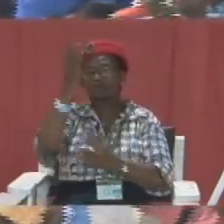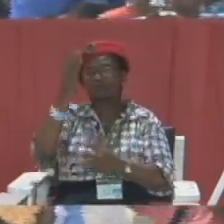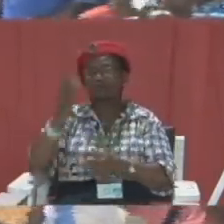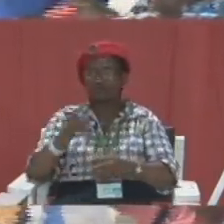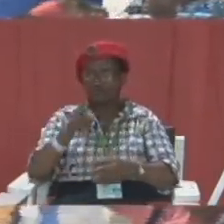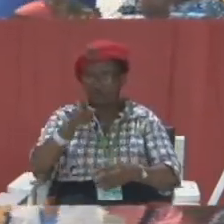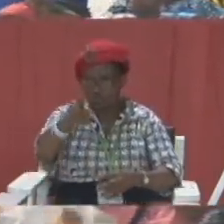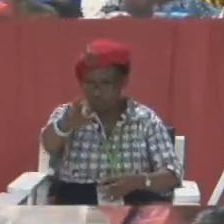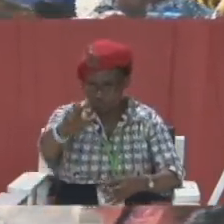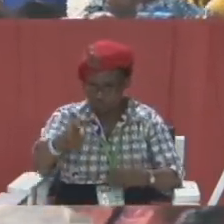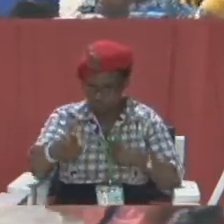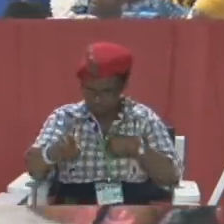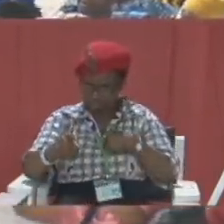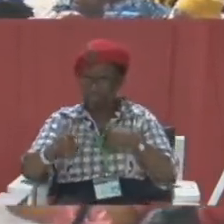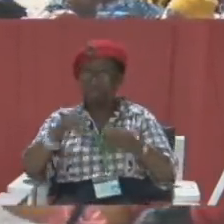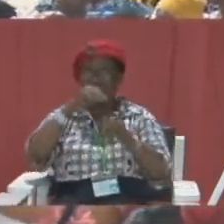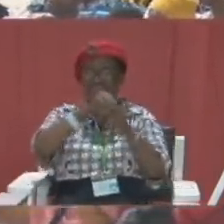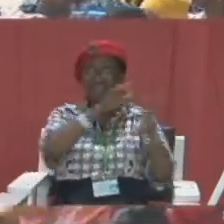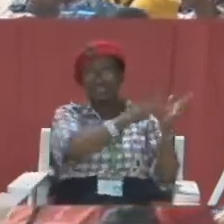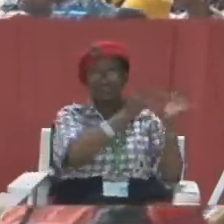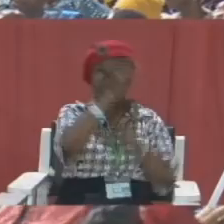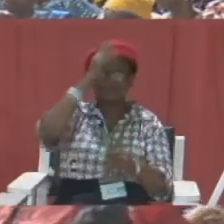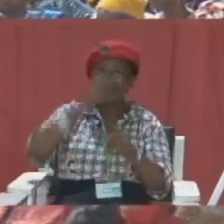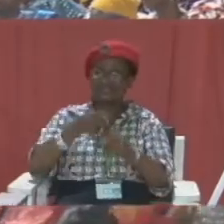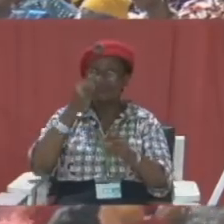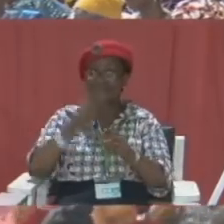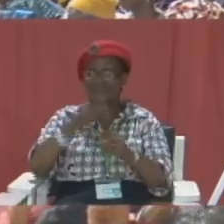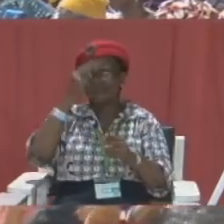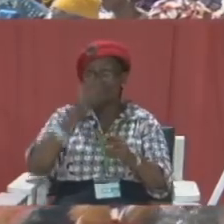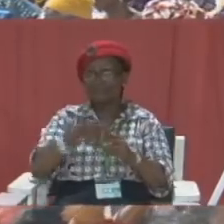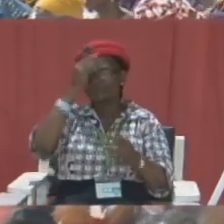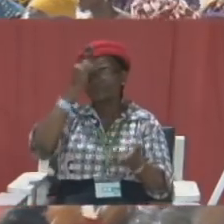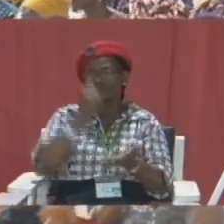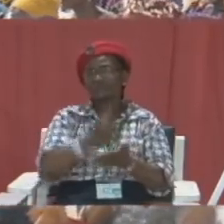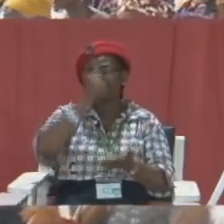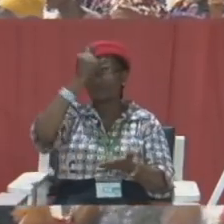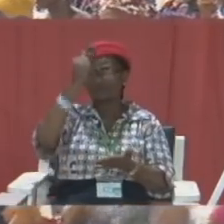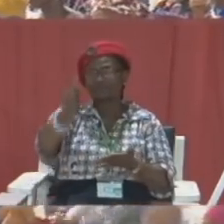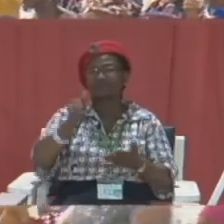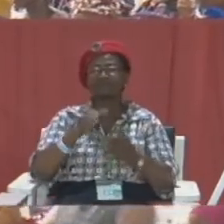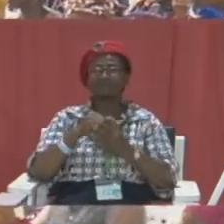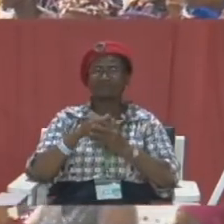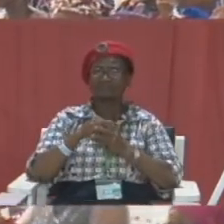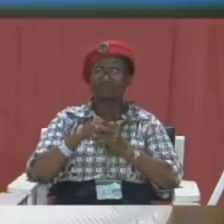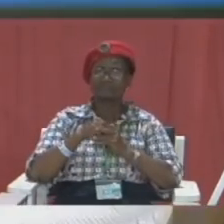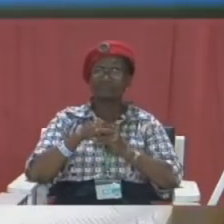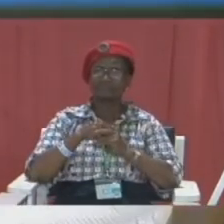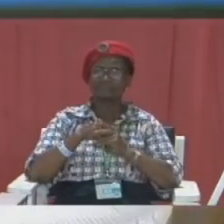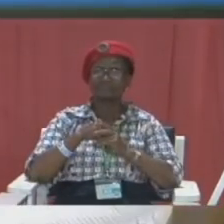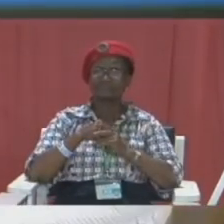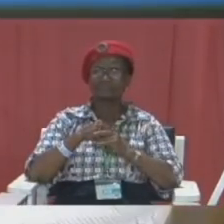Eri re yo wa di awon ti Olorun ti se nipase re.